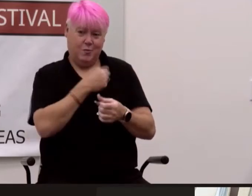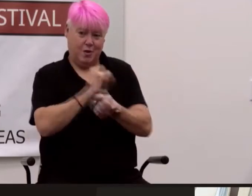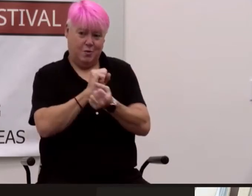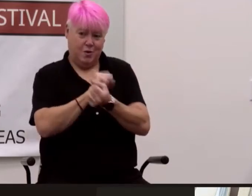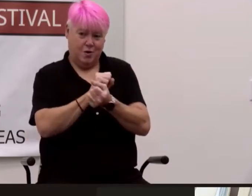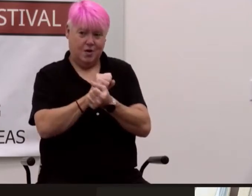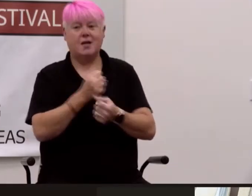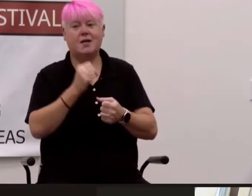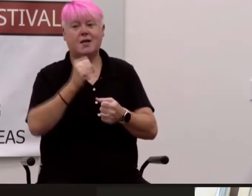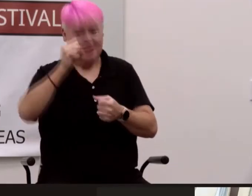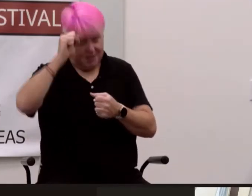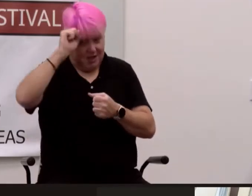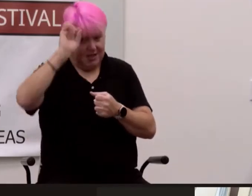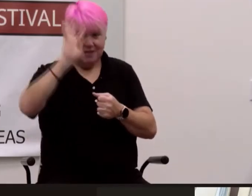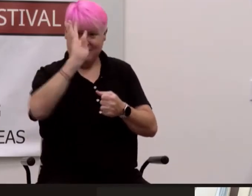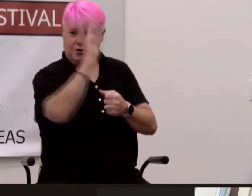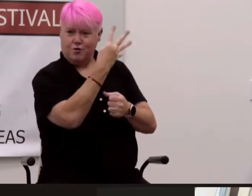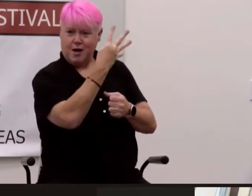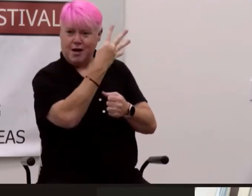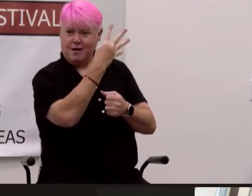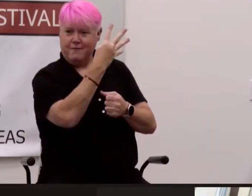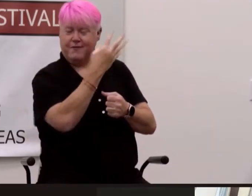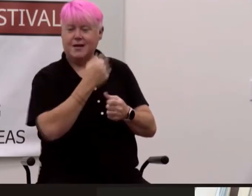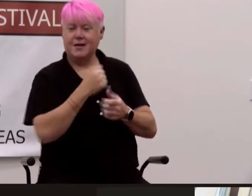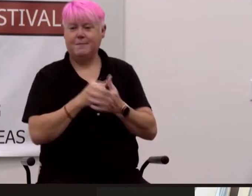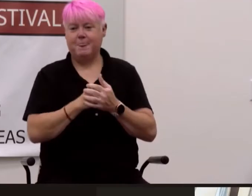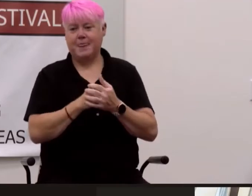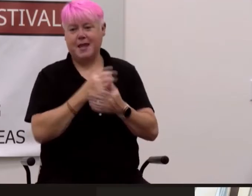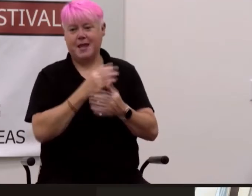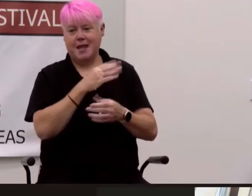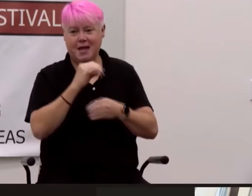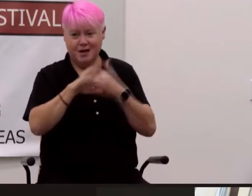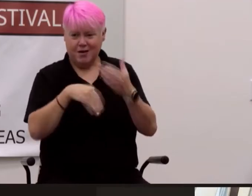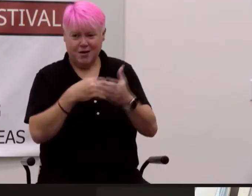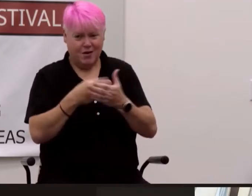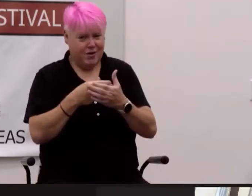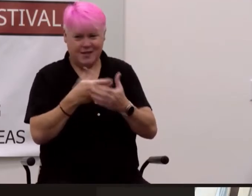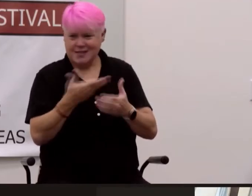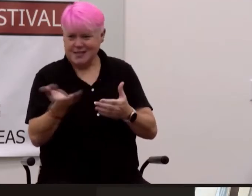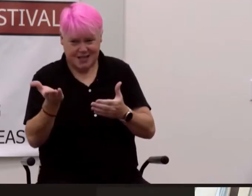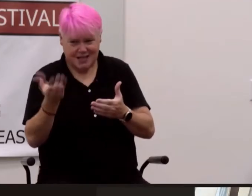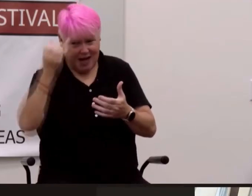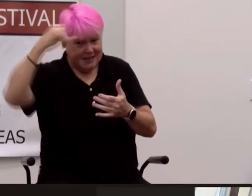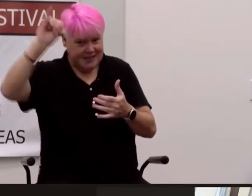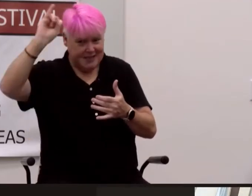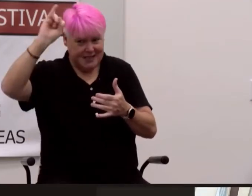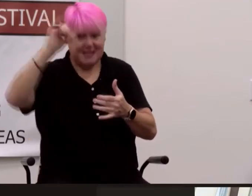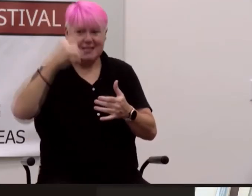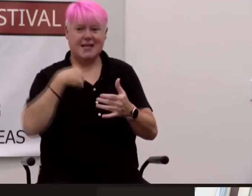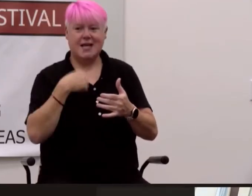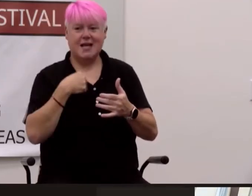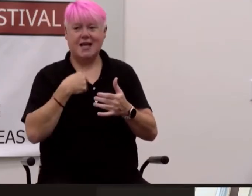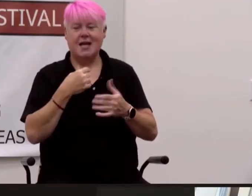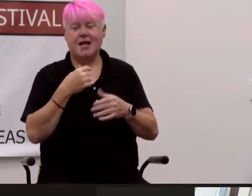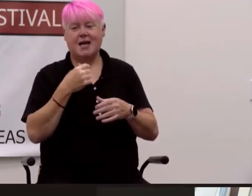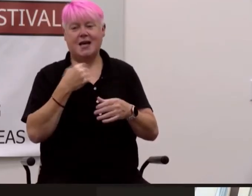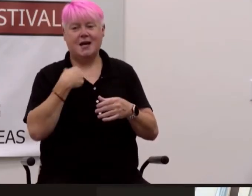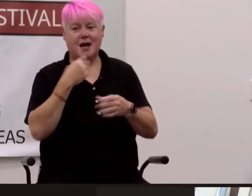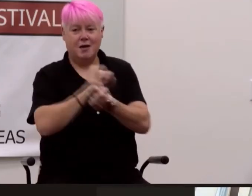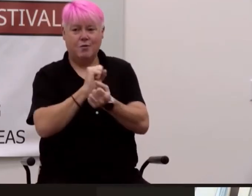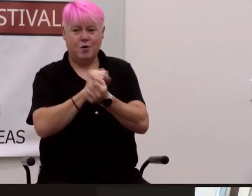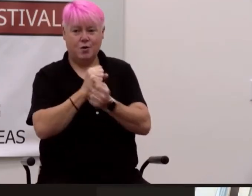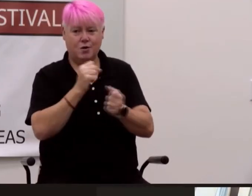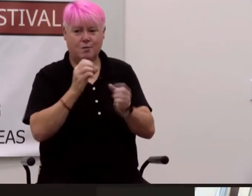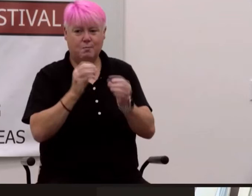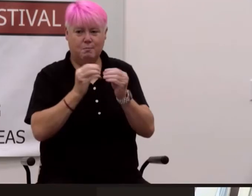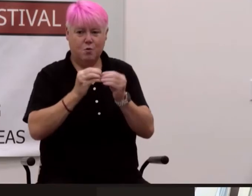creative, super inventive, has all these inspirations, and I'm much more methodical. So we couldn't be